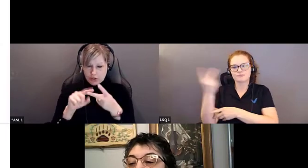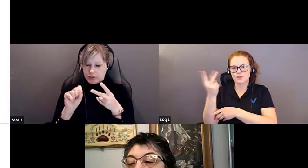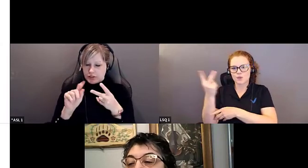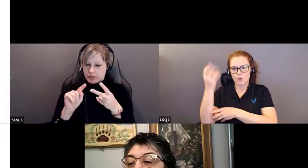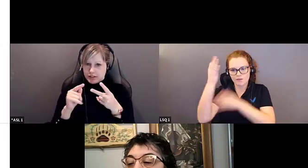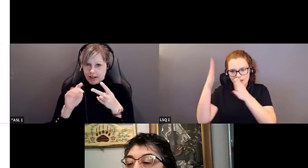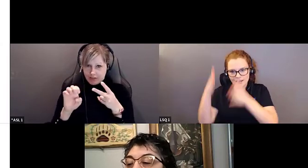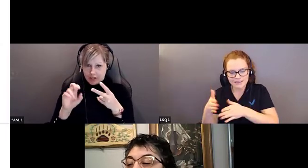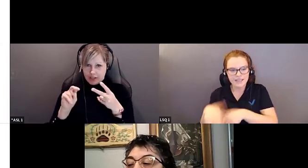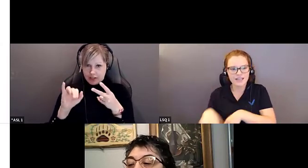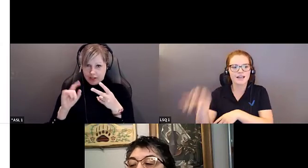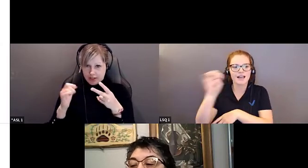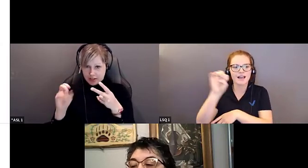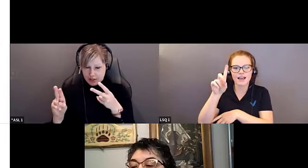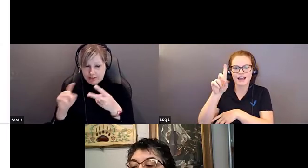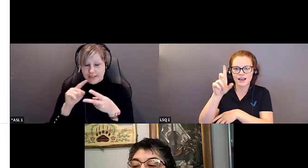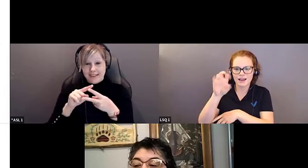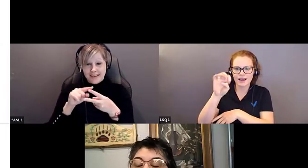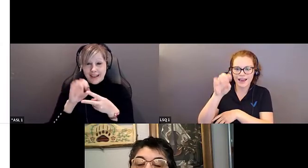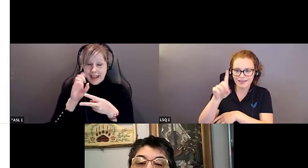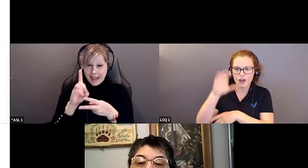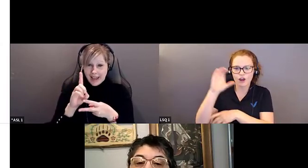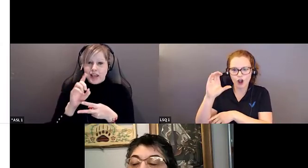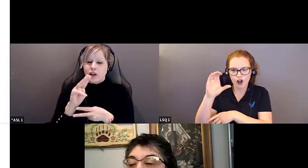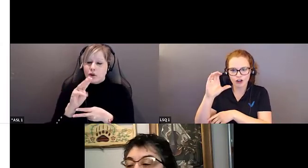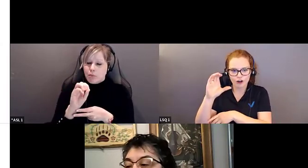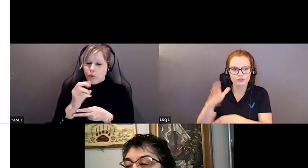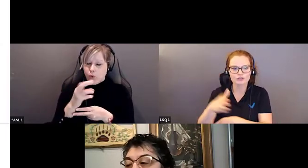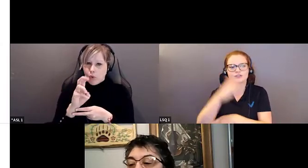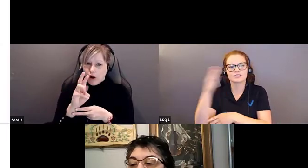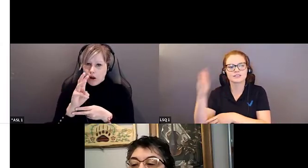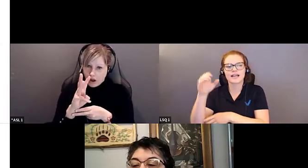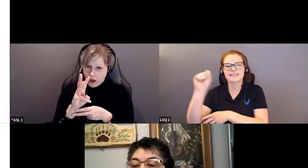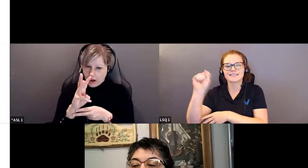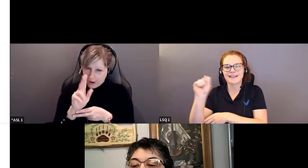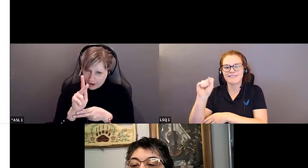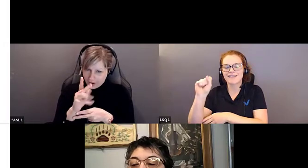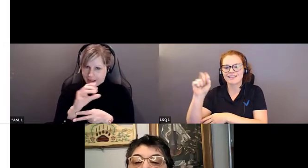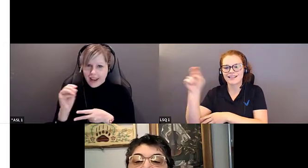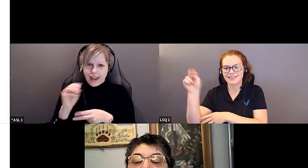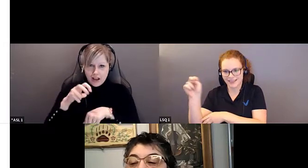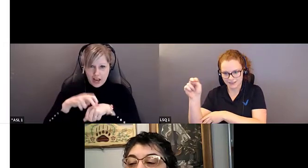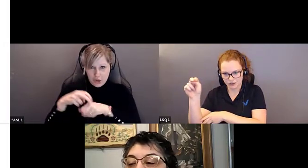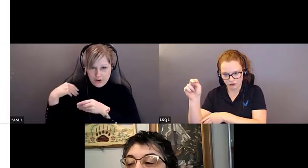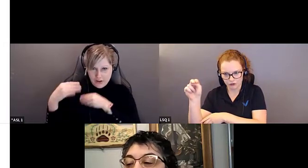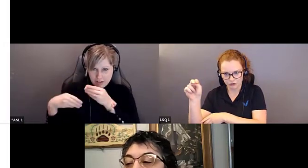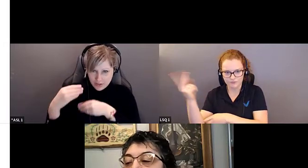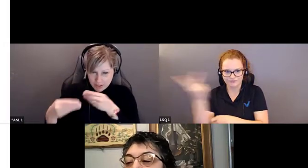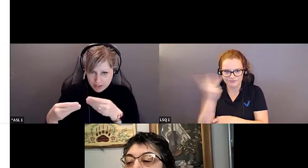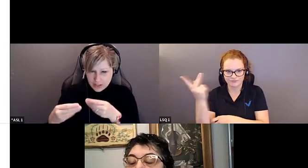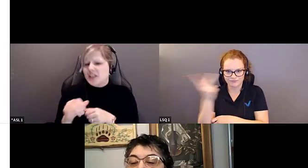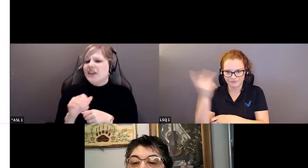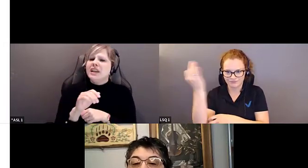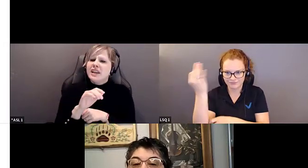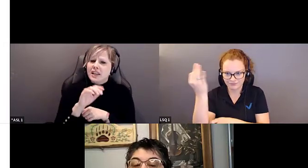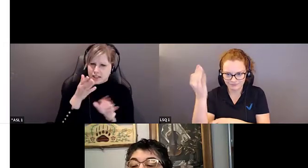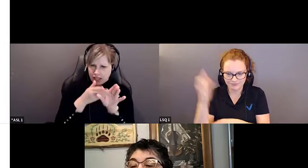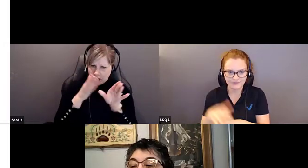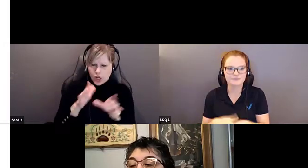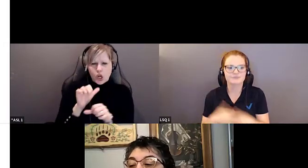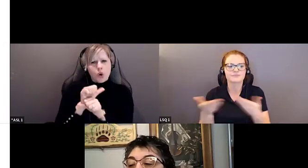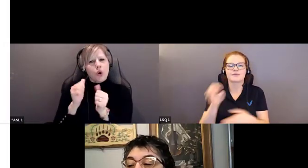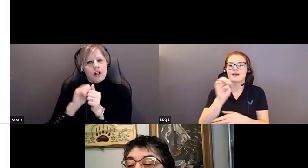Ed is of Mohawk and Irish ancestry. He is a psychologist who has worked with First Nations communities across